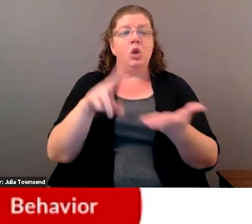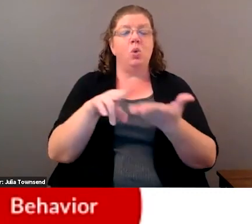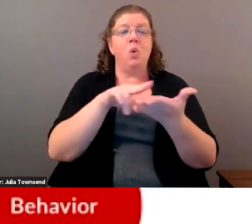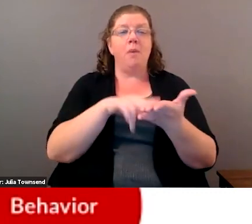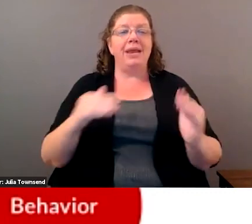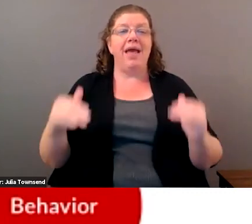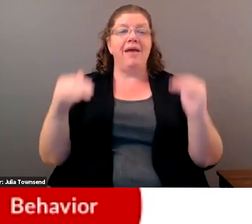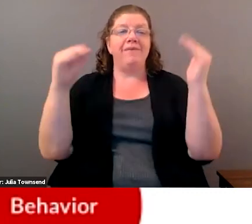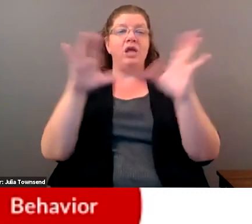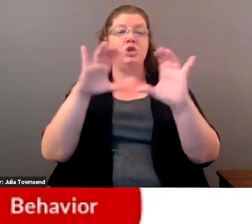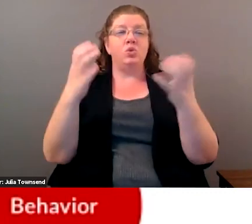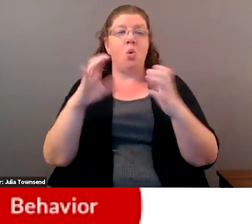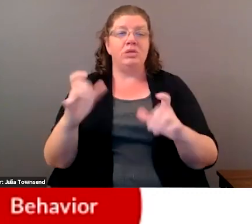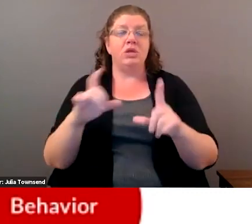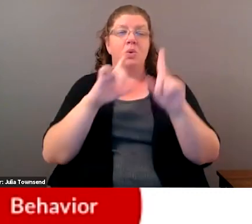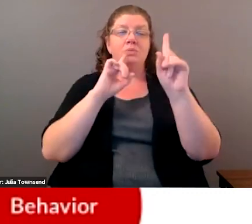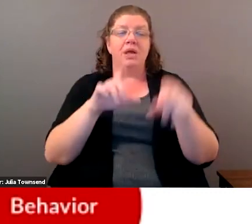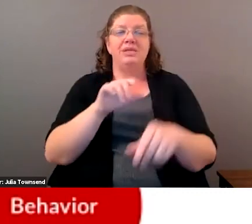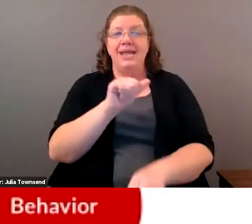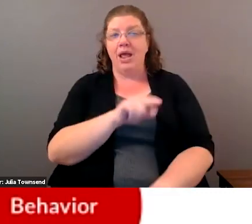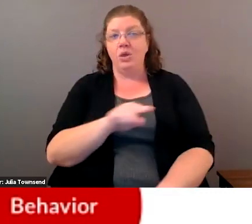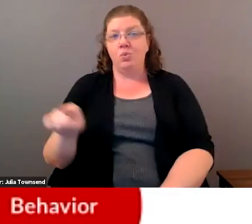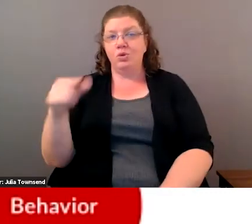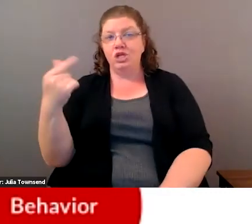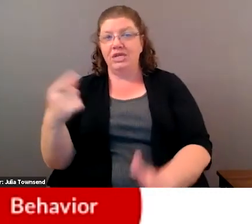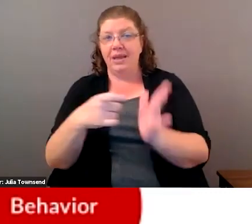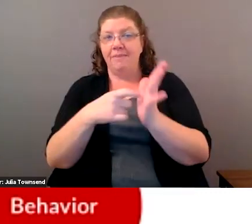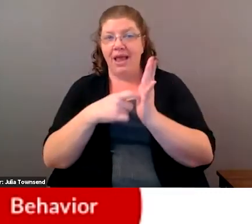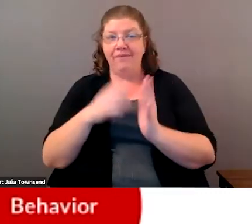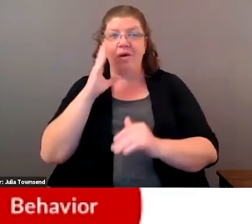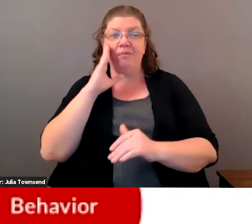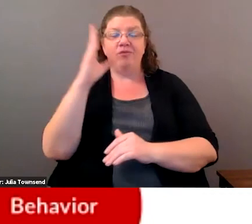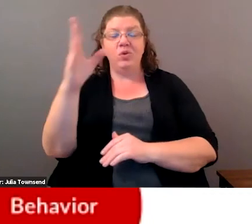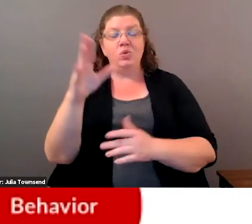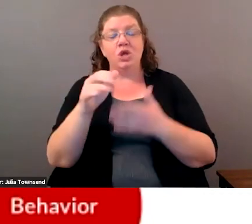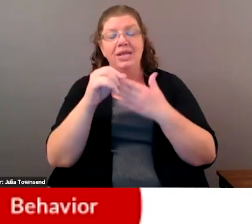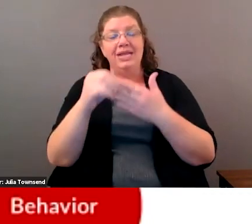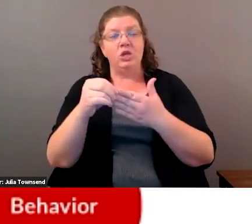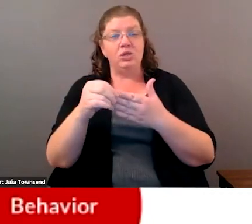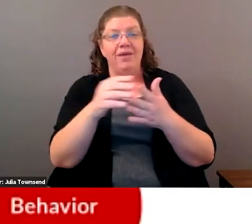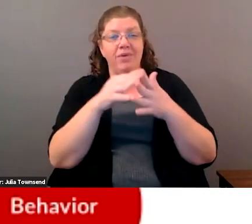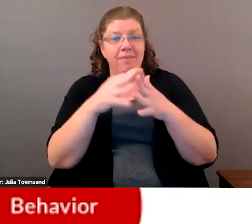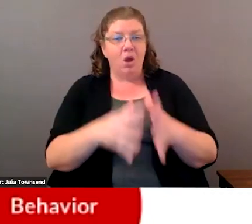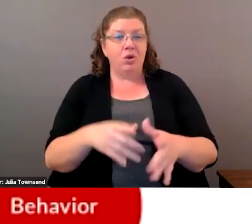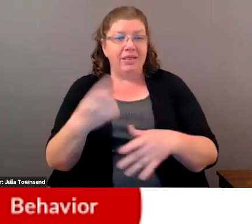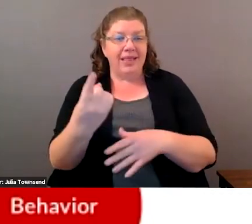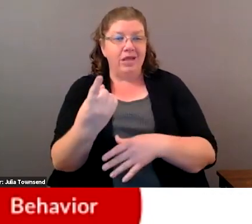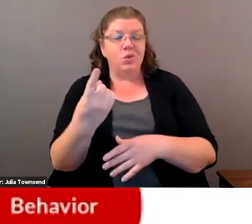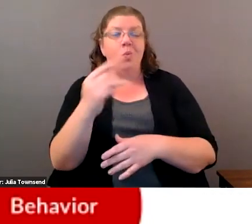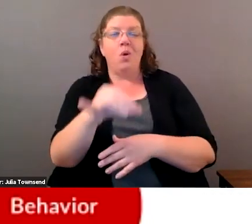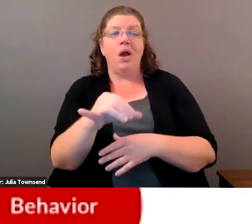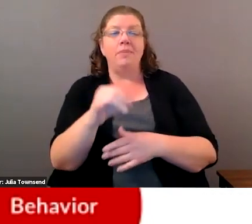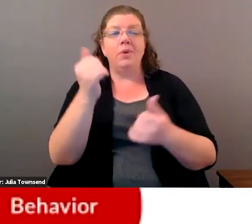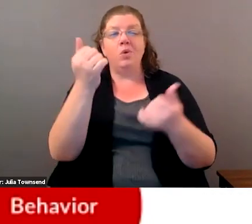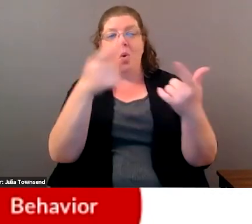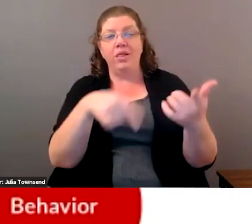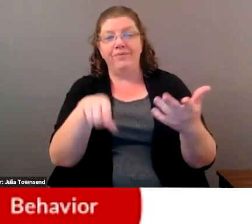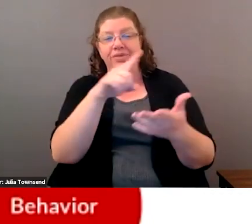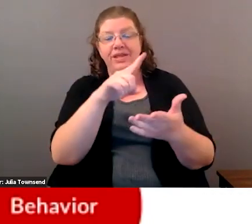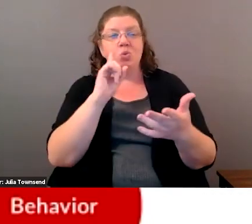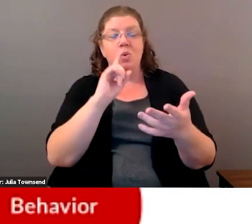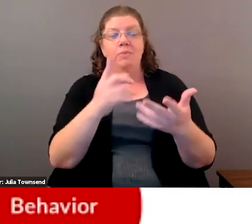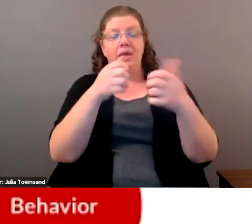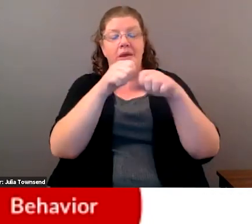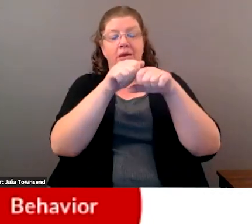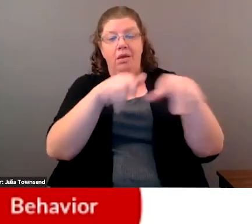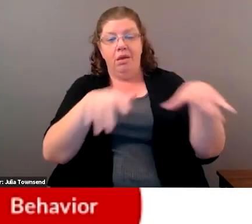the A through G demands from the Future Leaders of America as one, but All of these will be disaggregated by the